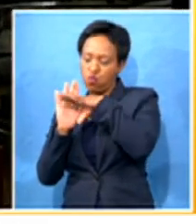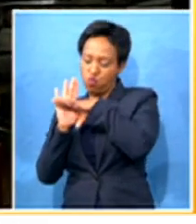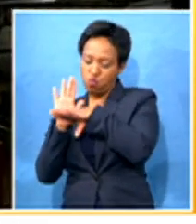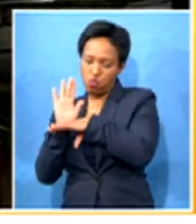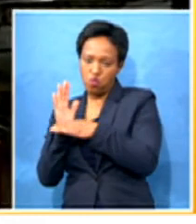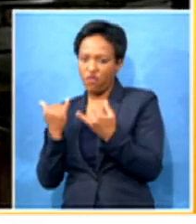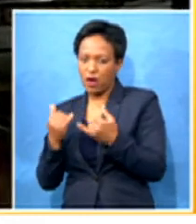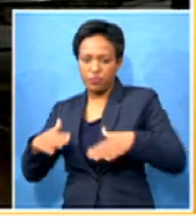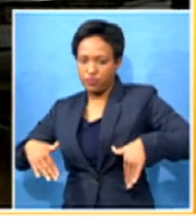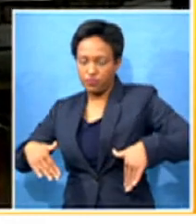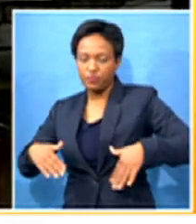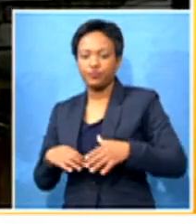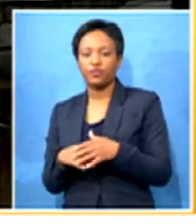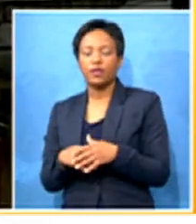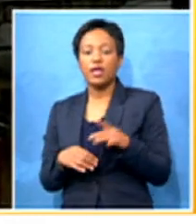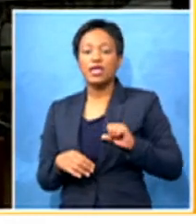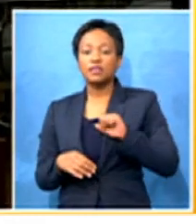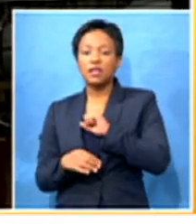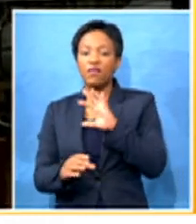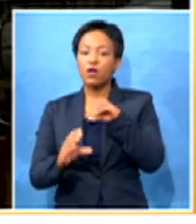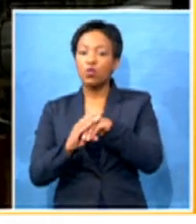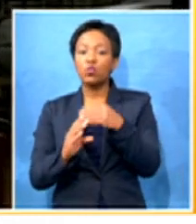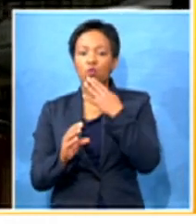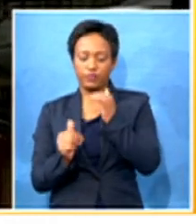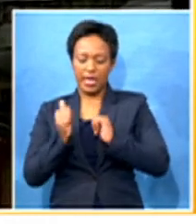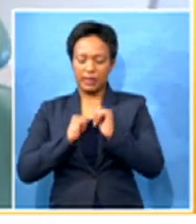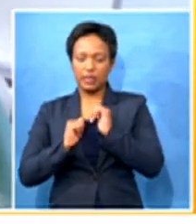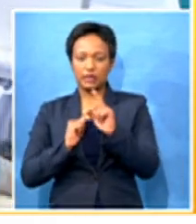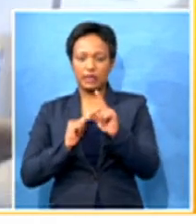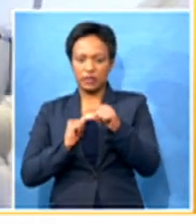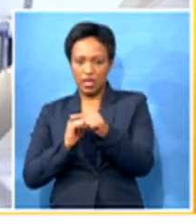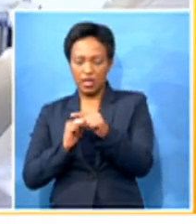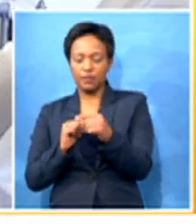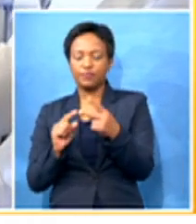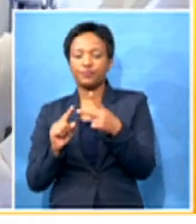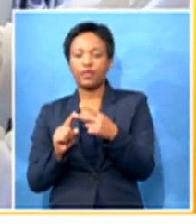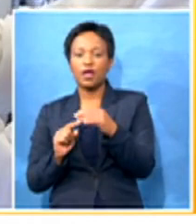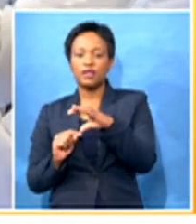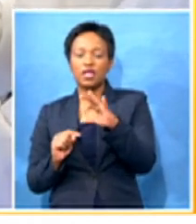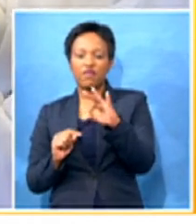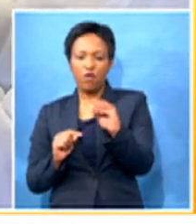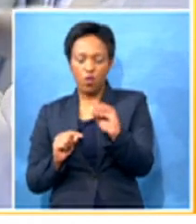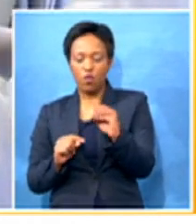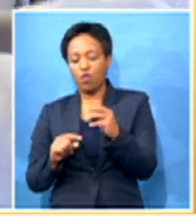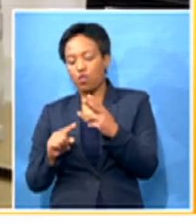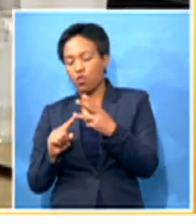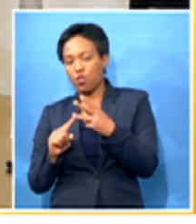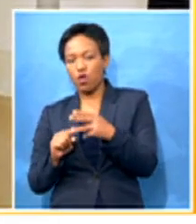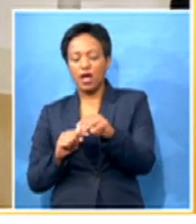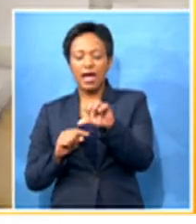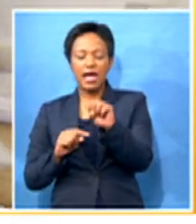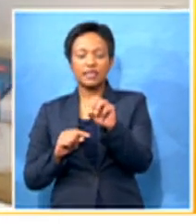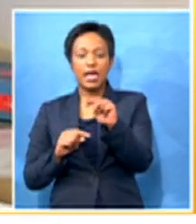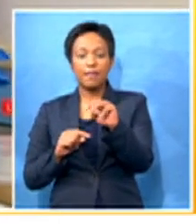employees include acting DDG, CFO, and the SCM